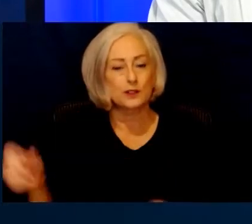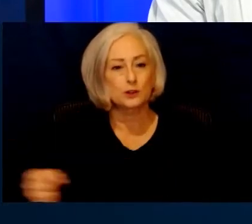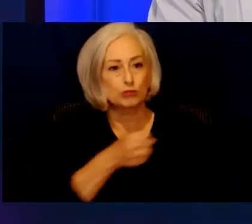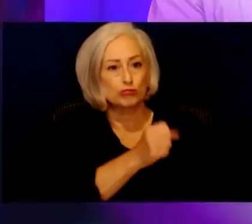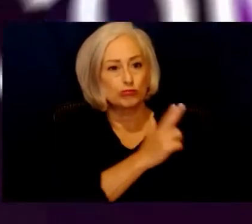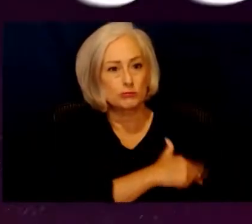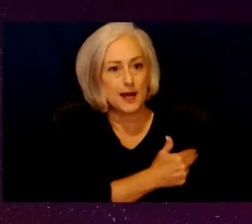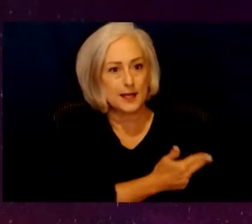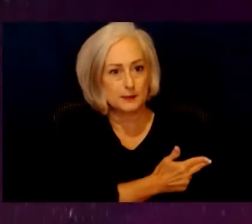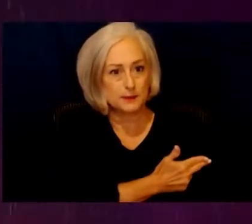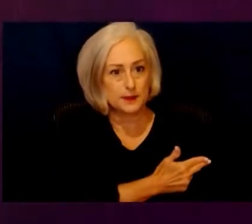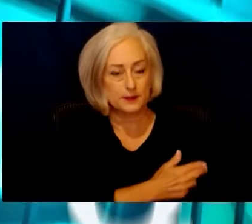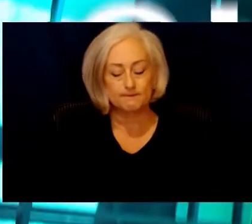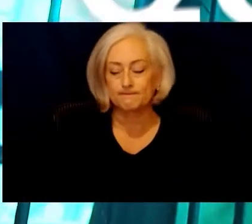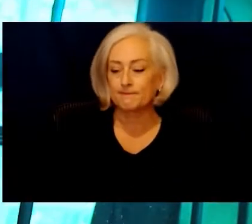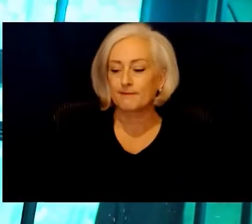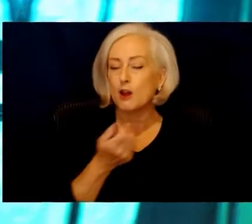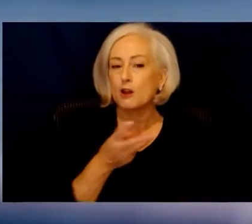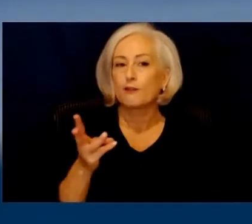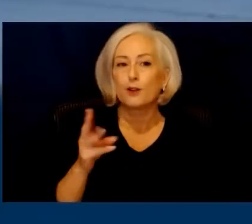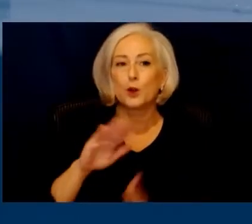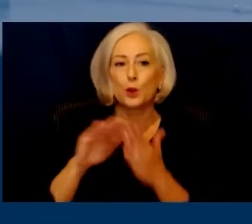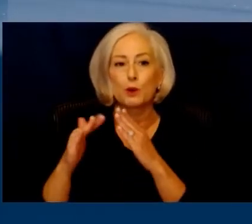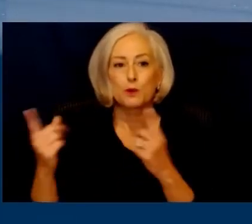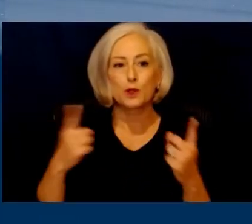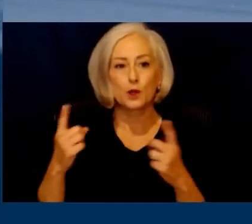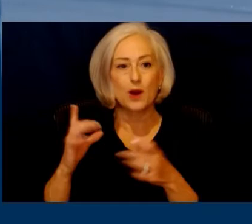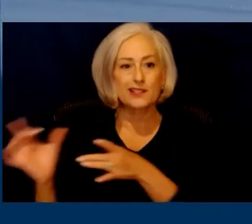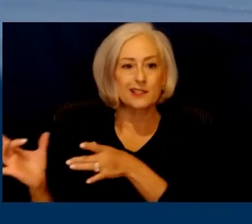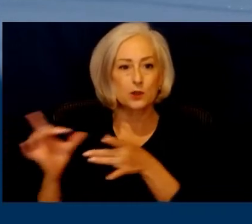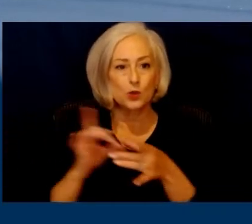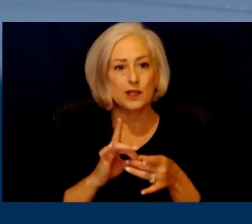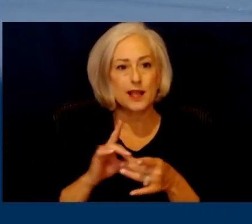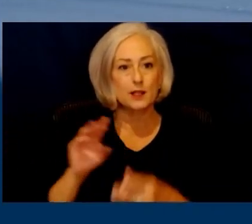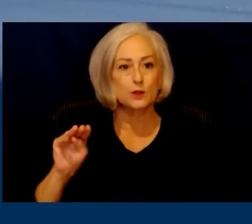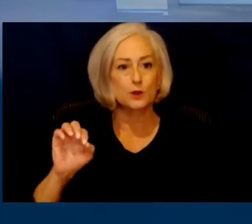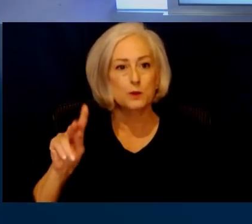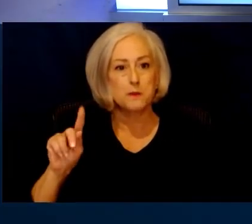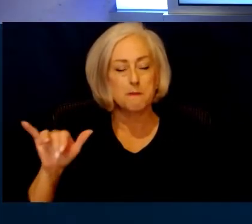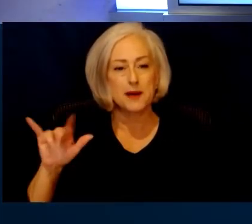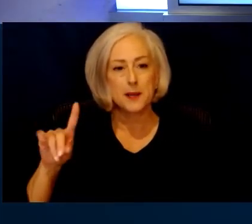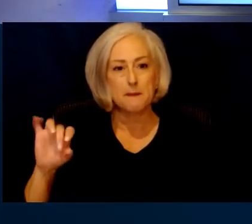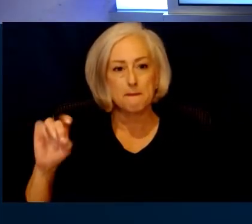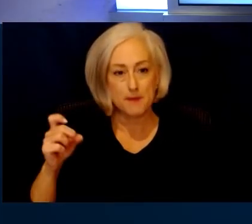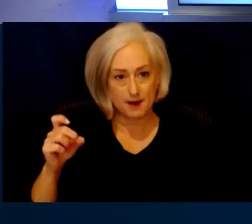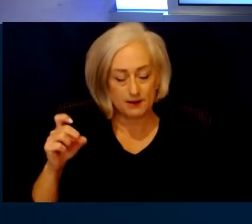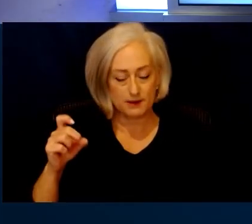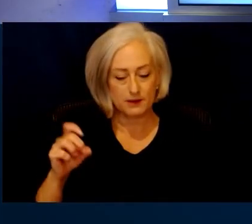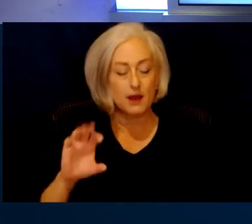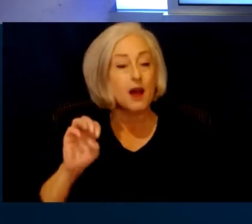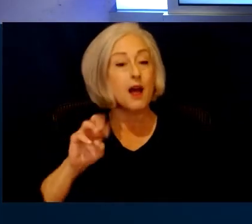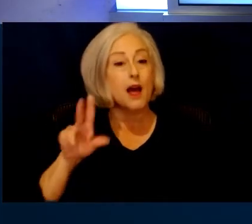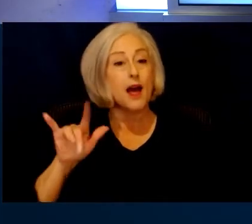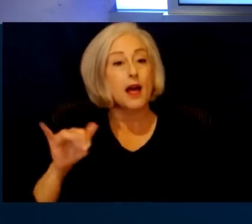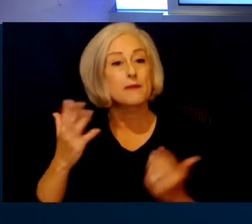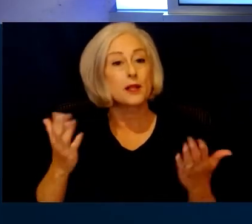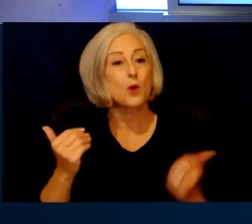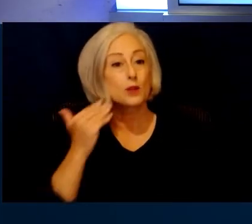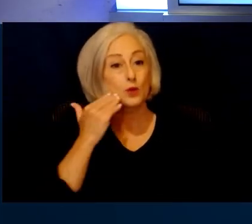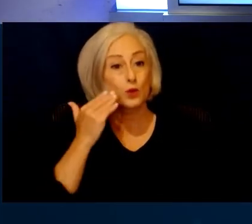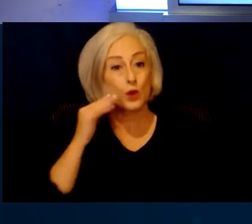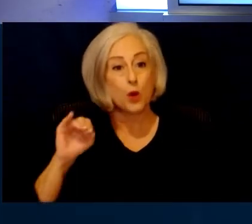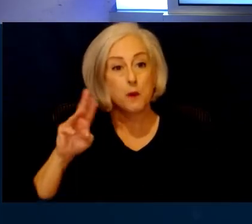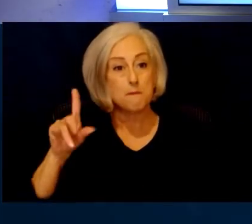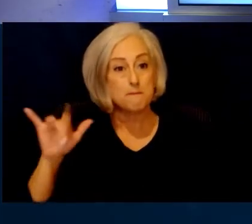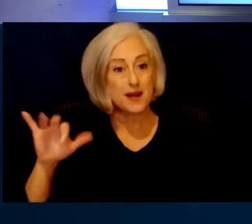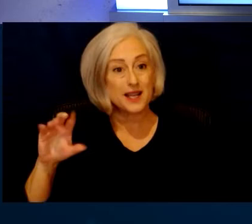questions, Dr. Hawkinson, specifically about monkeypox. Yeah. Emily wants to know, does monkeypox tie to other future